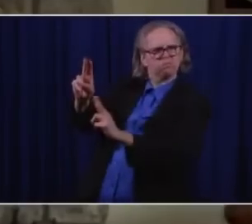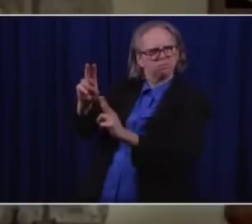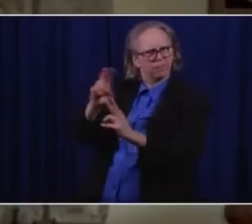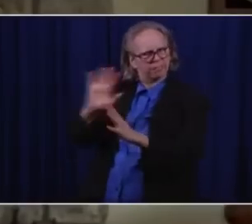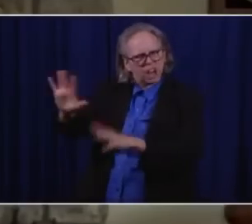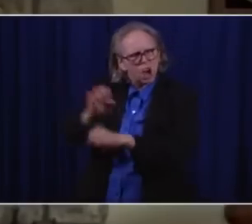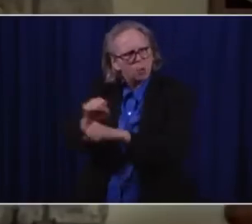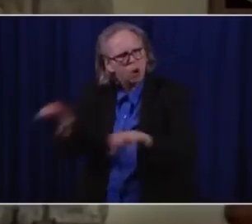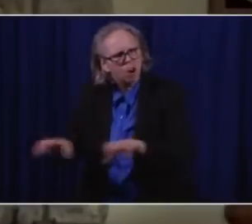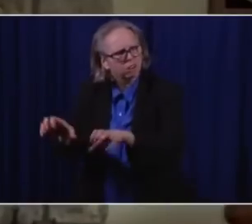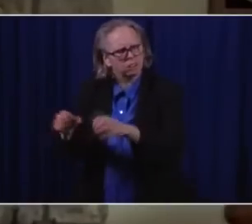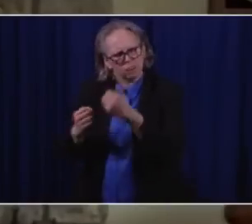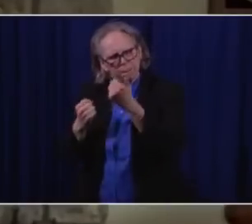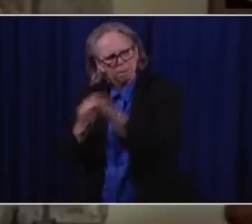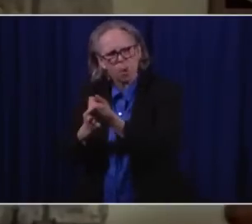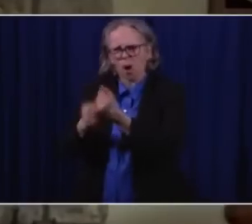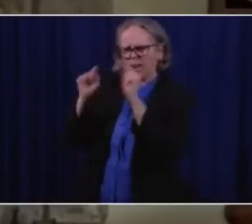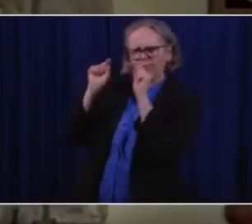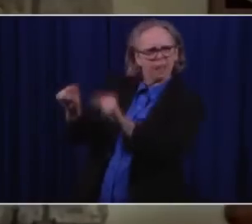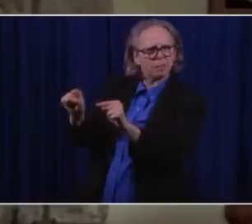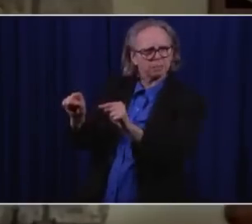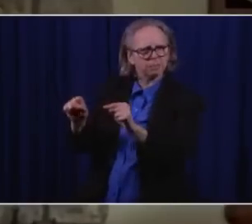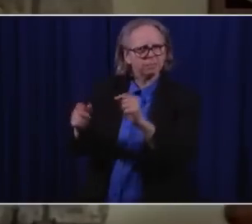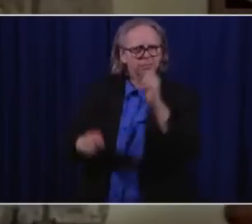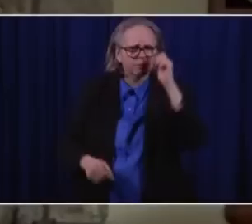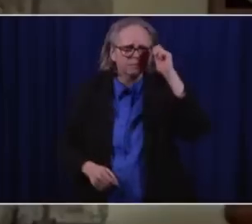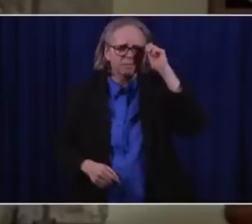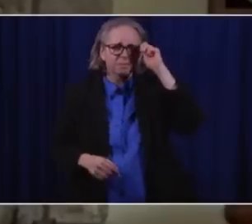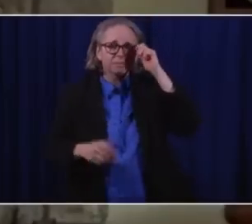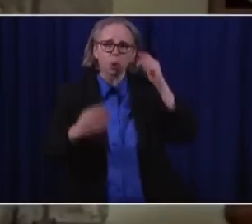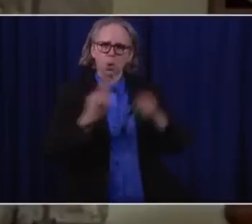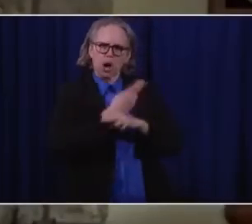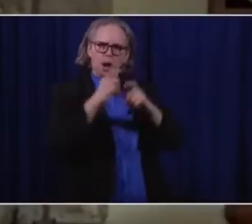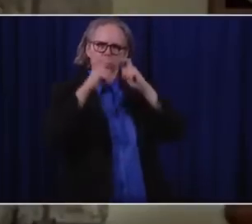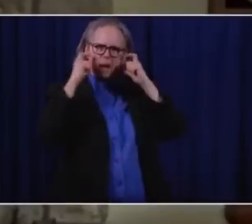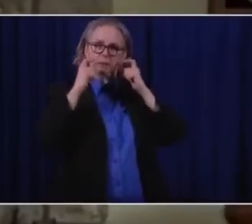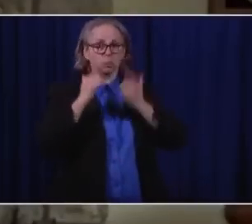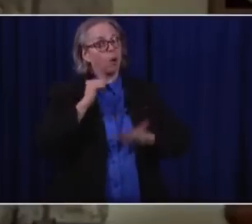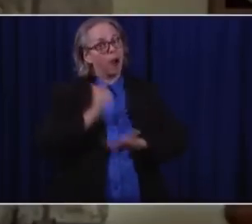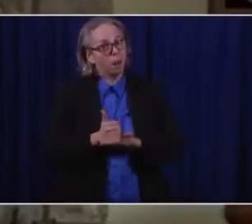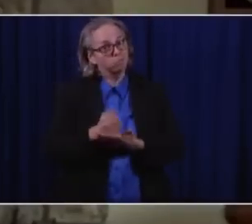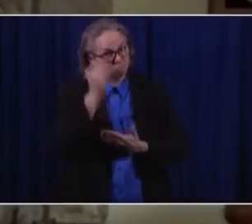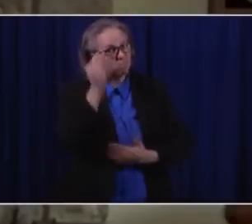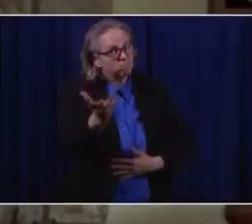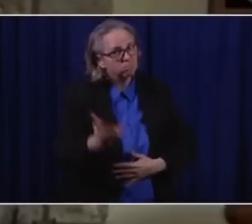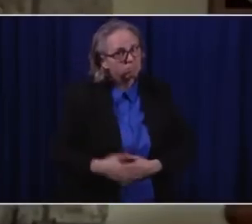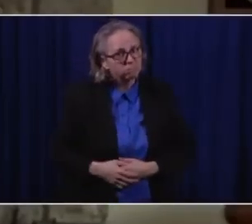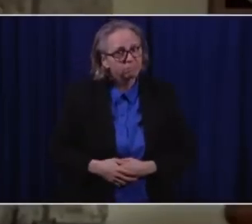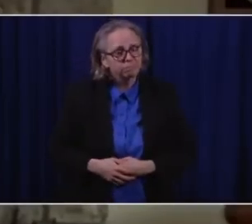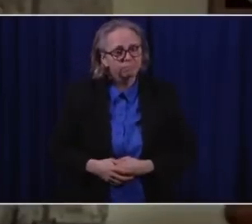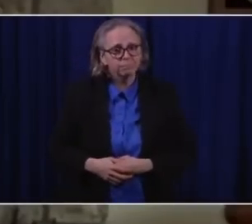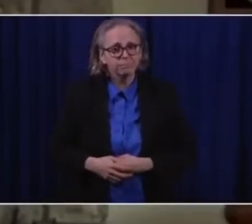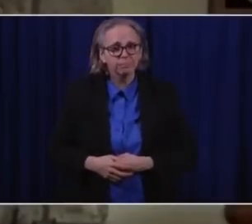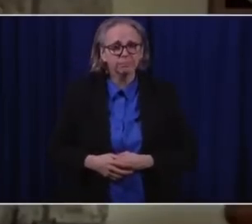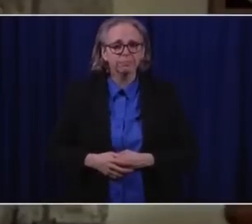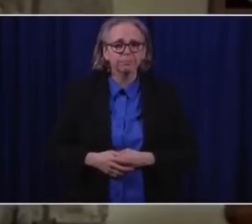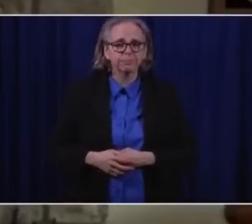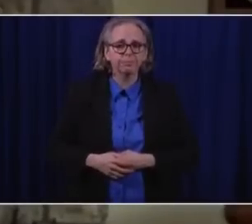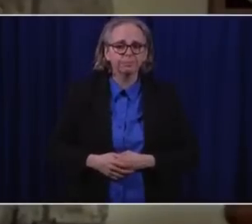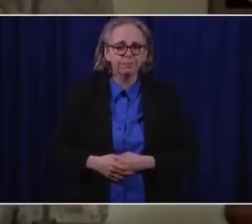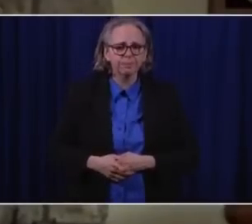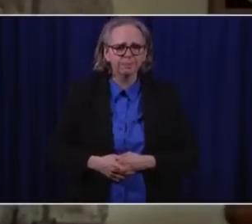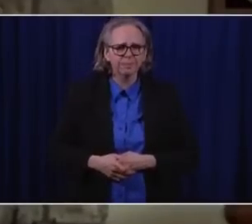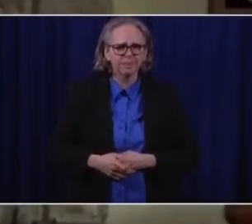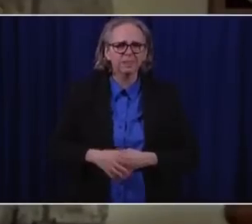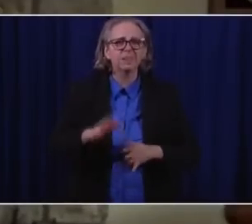health professionals who are there. So it will help. It's one of many things, but ultimately, the most